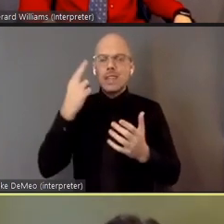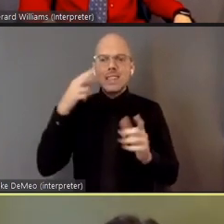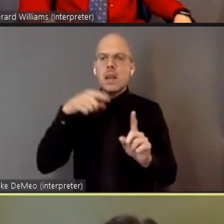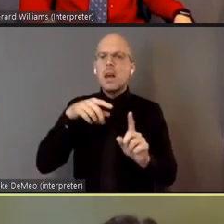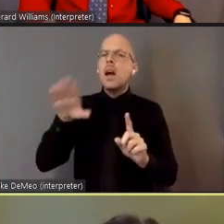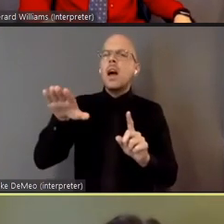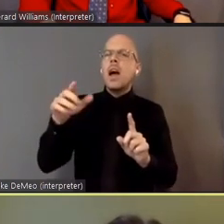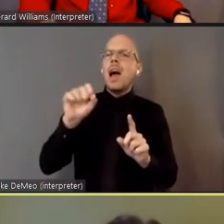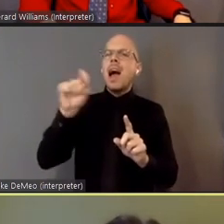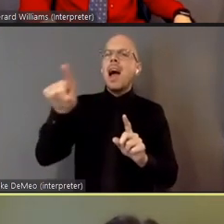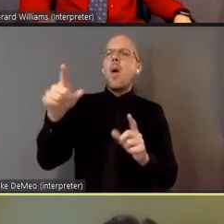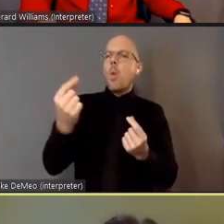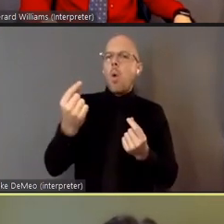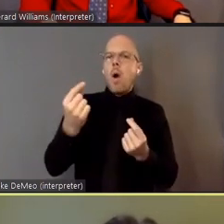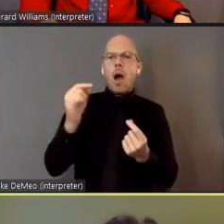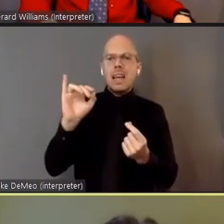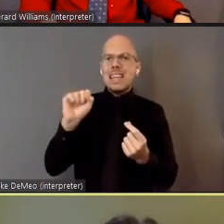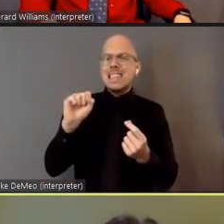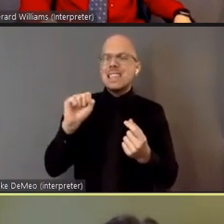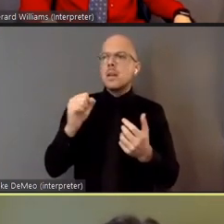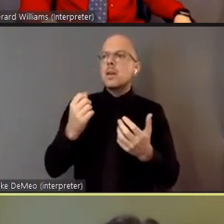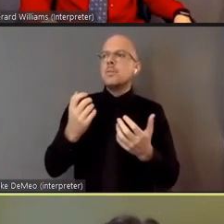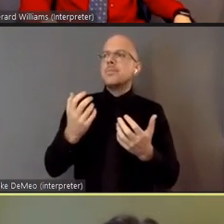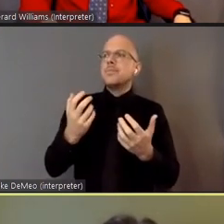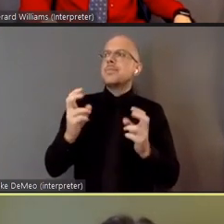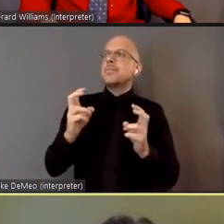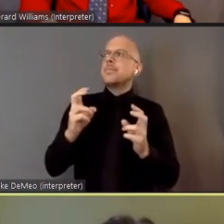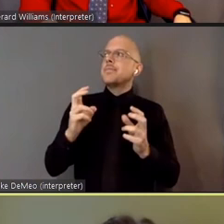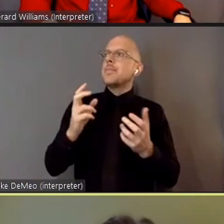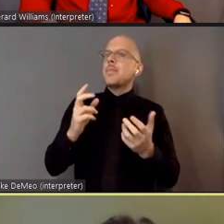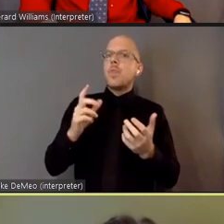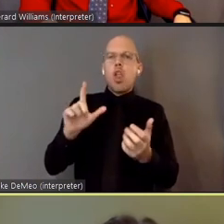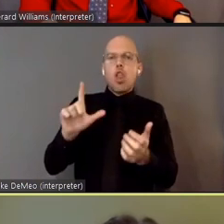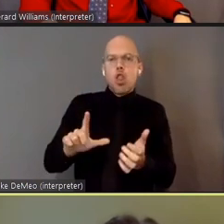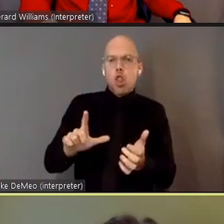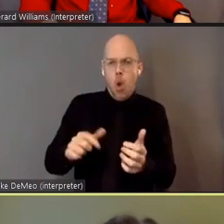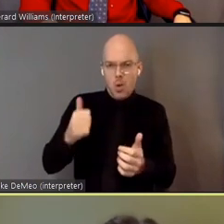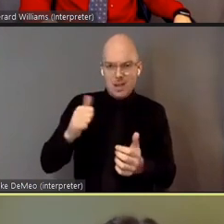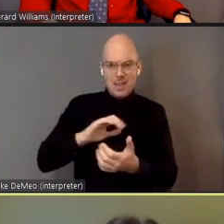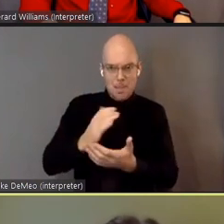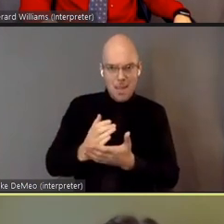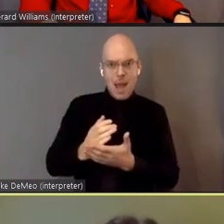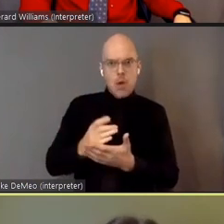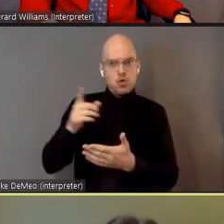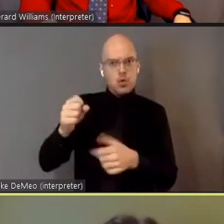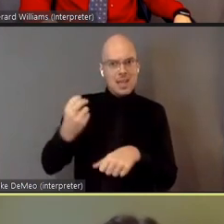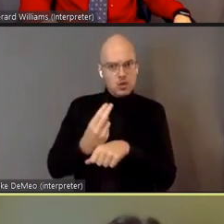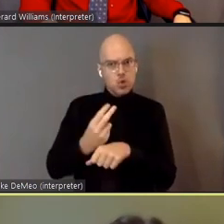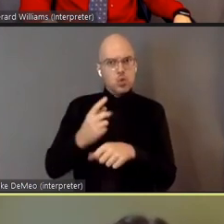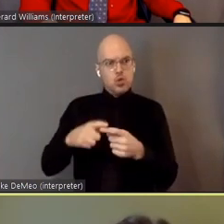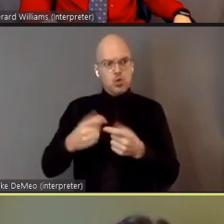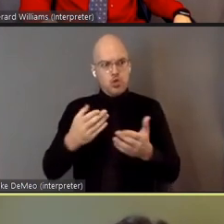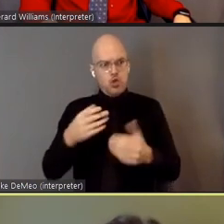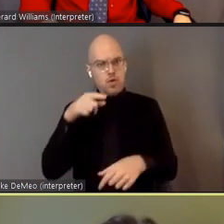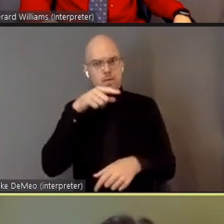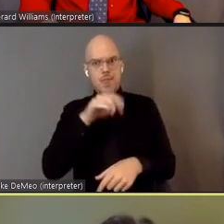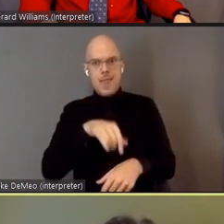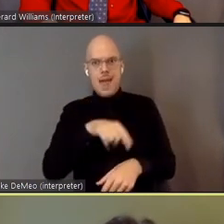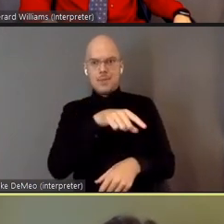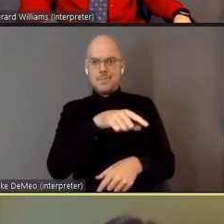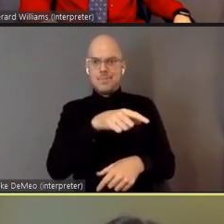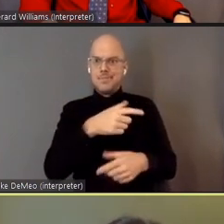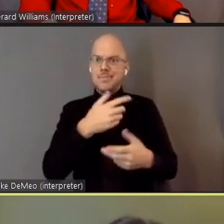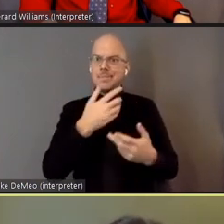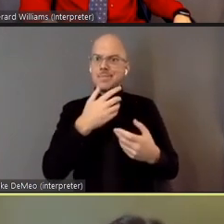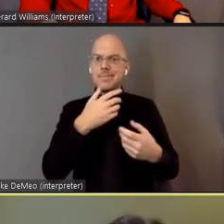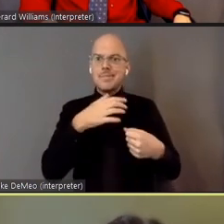of the lowest support amount that they can use to serve that specific block